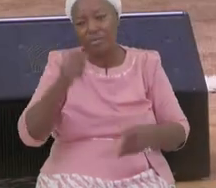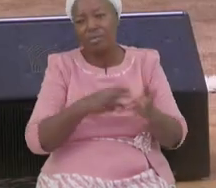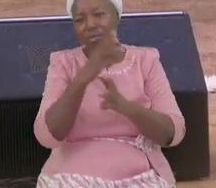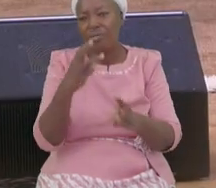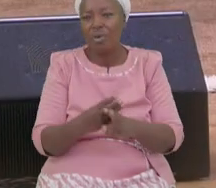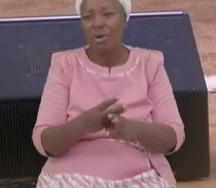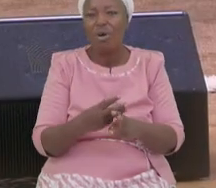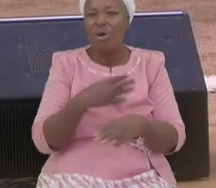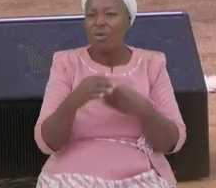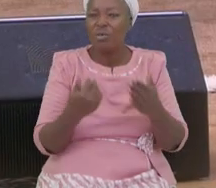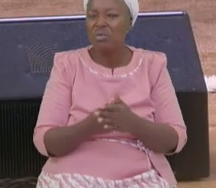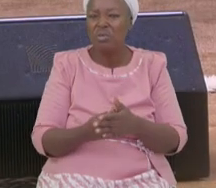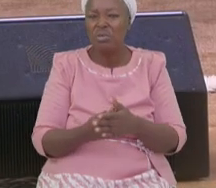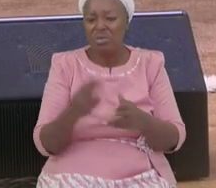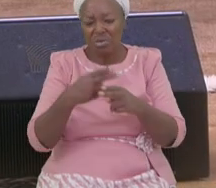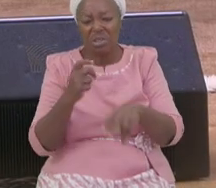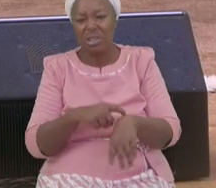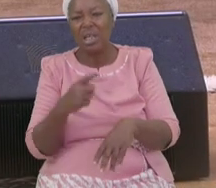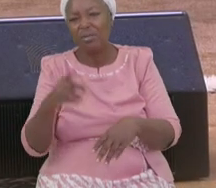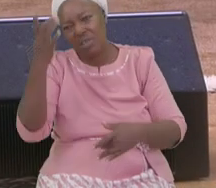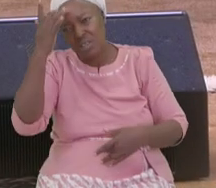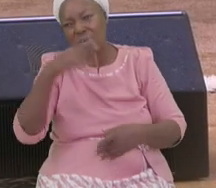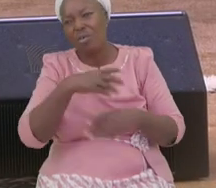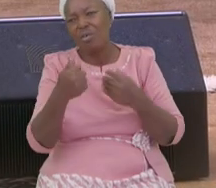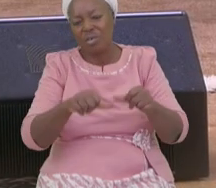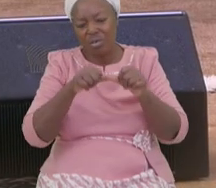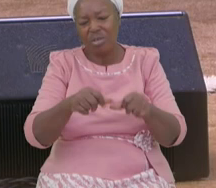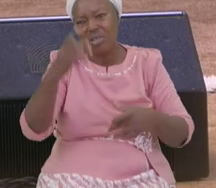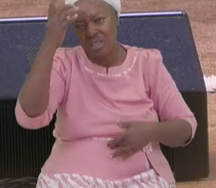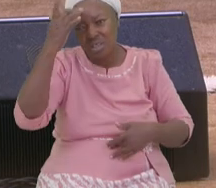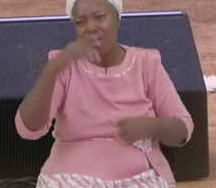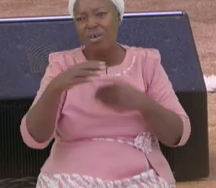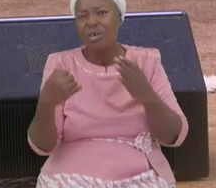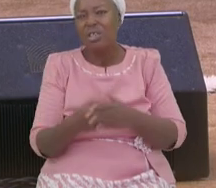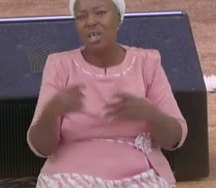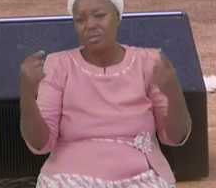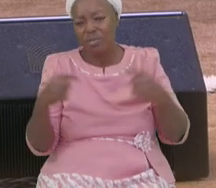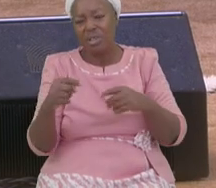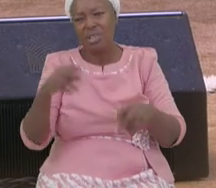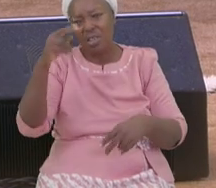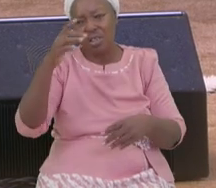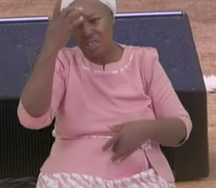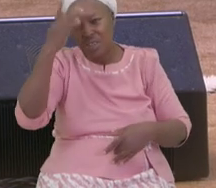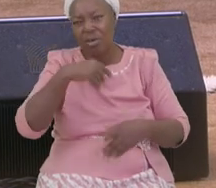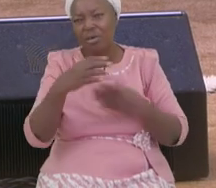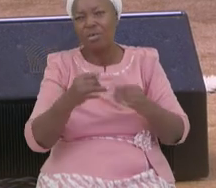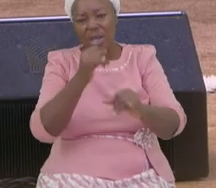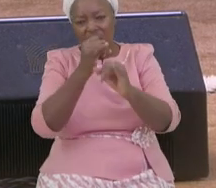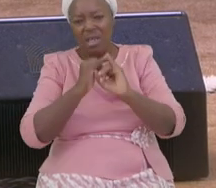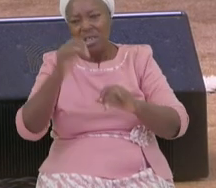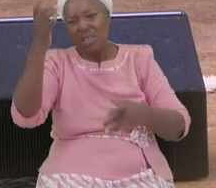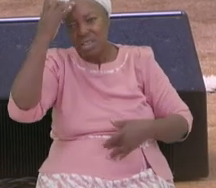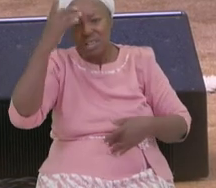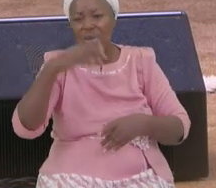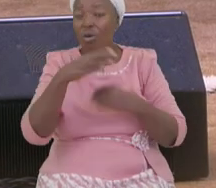those terminal diseases, all those painful diseases, all those hereditary diseases, all those